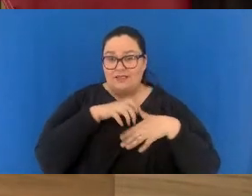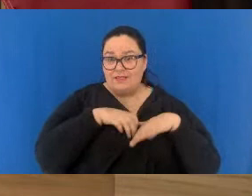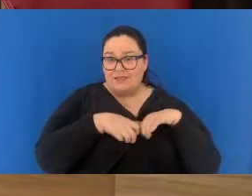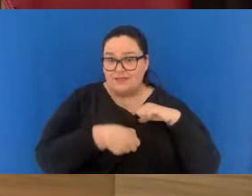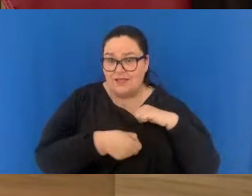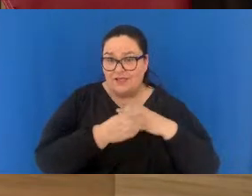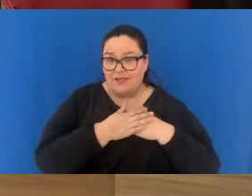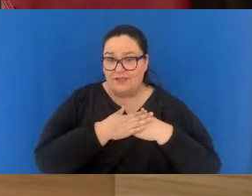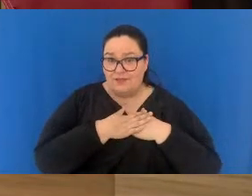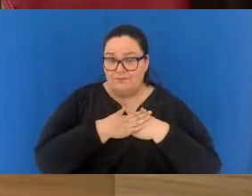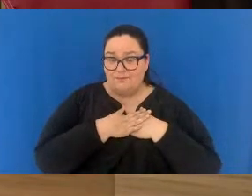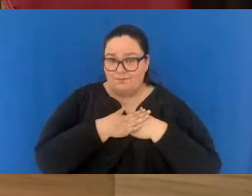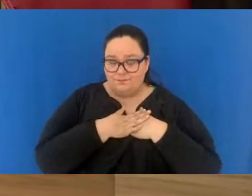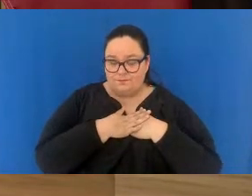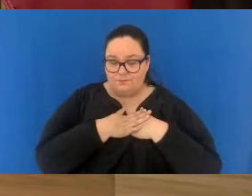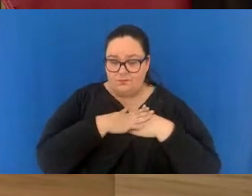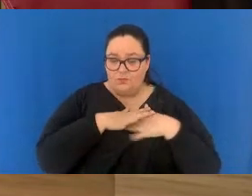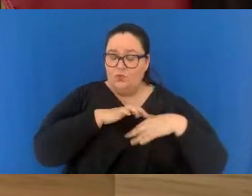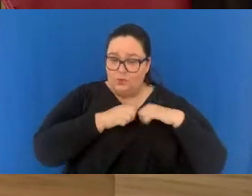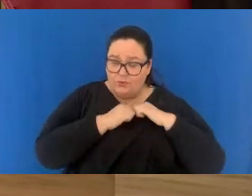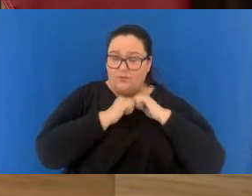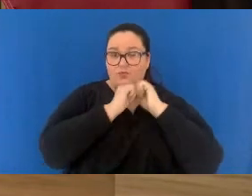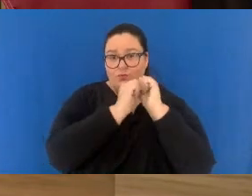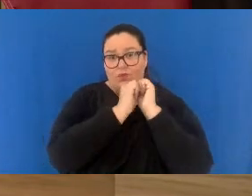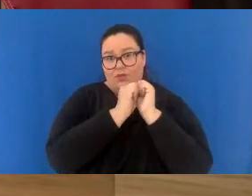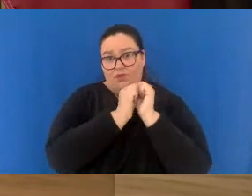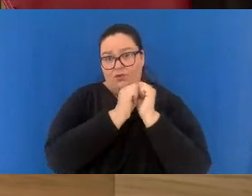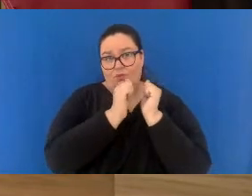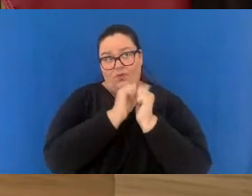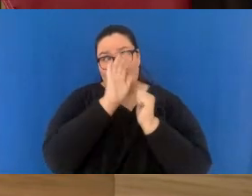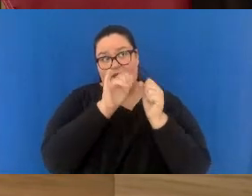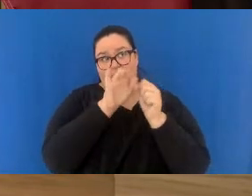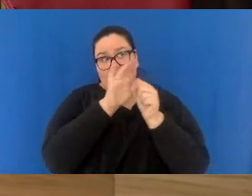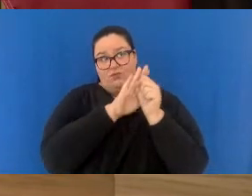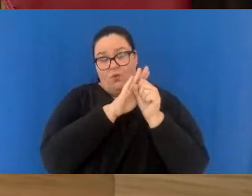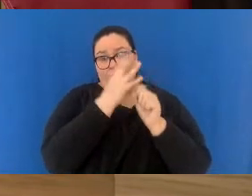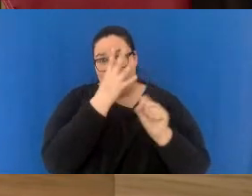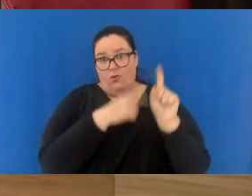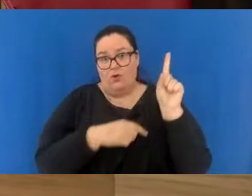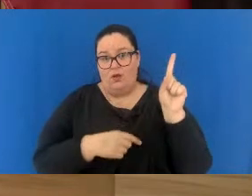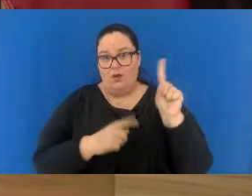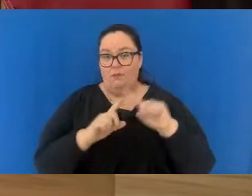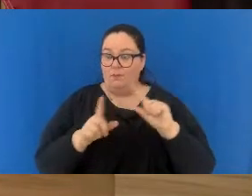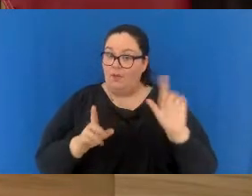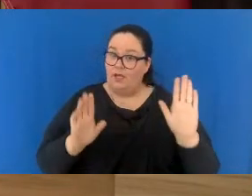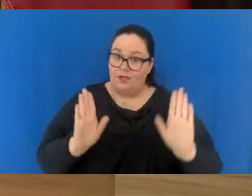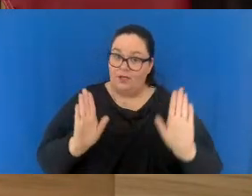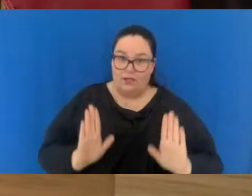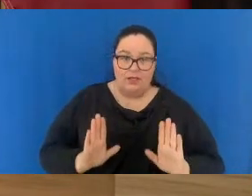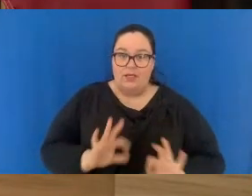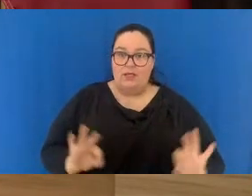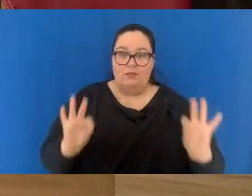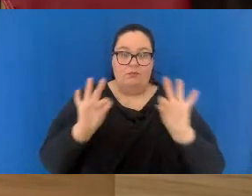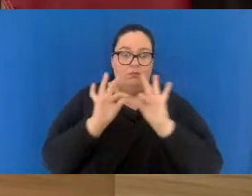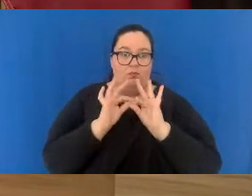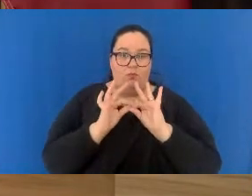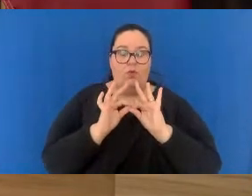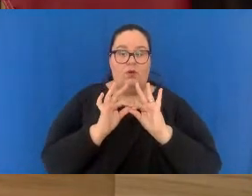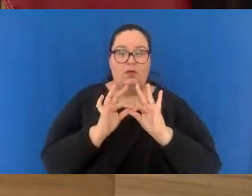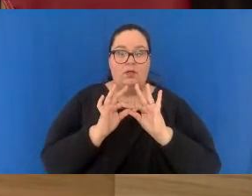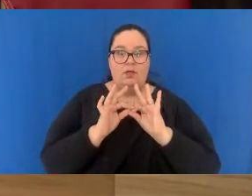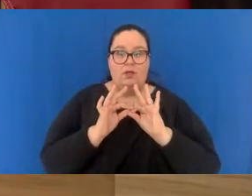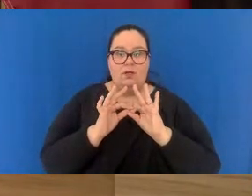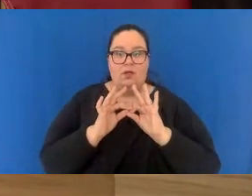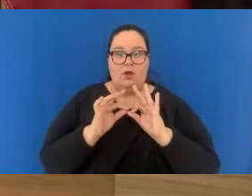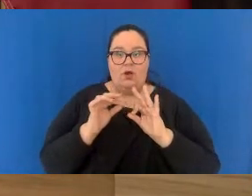do all grieve with Zone 4 right now. But I think the fact that, number one, we did see a